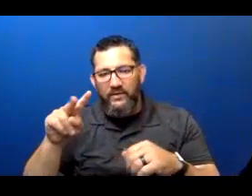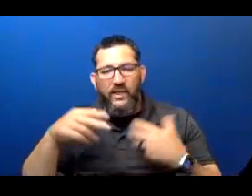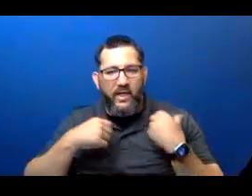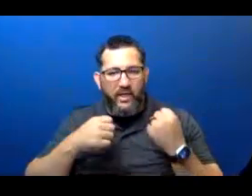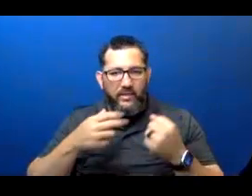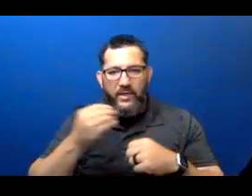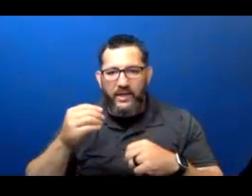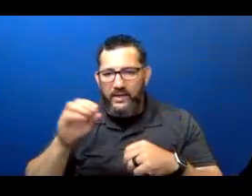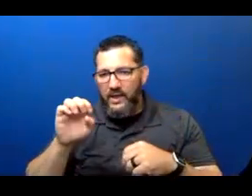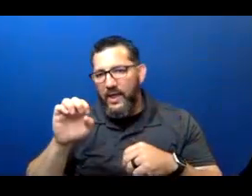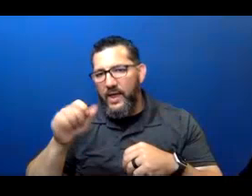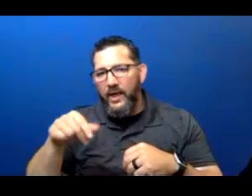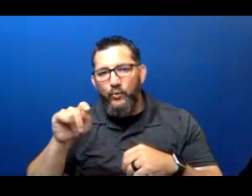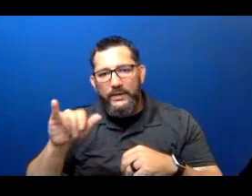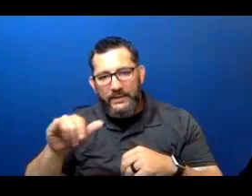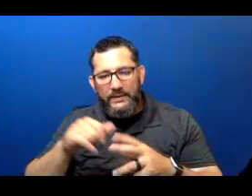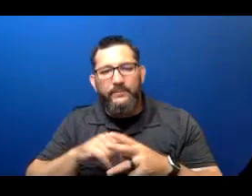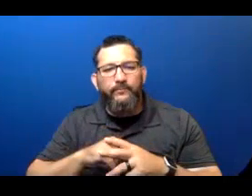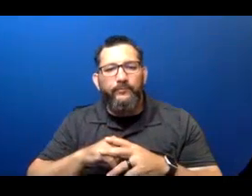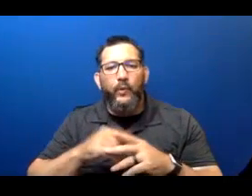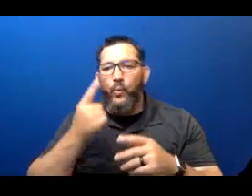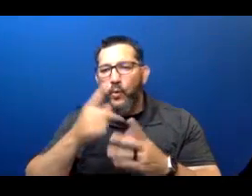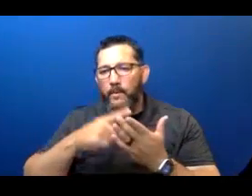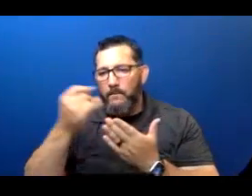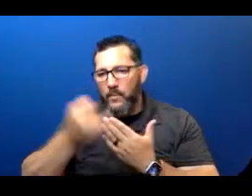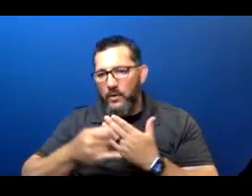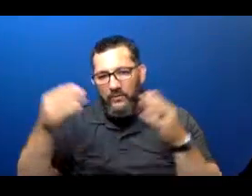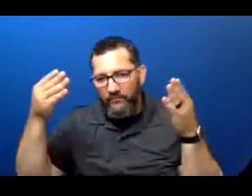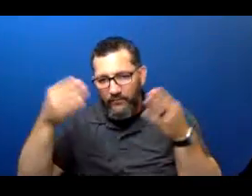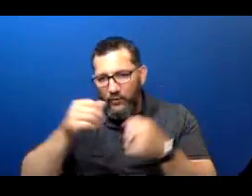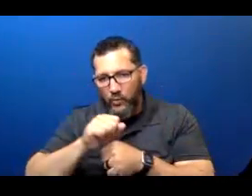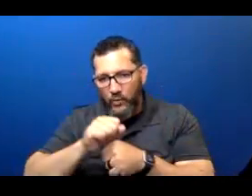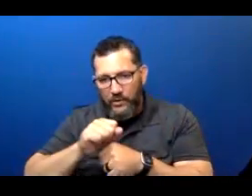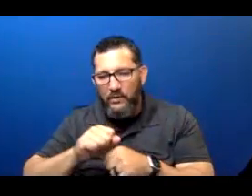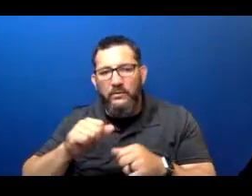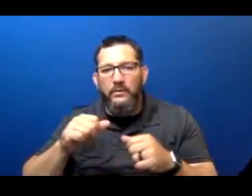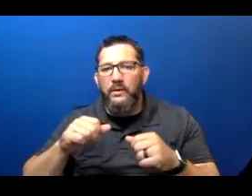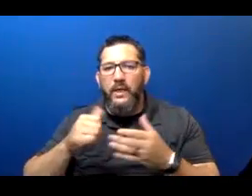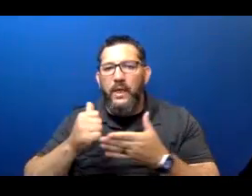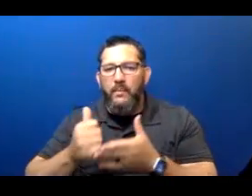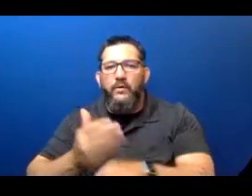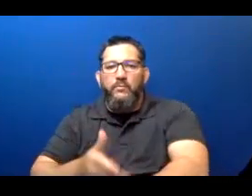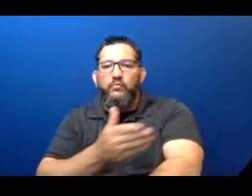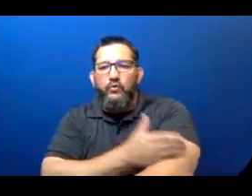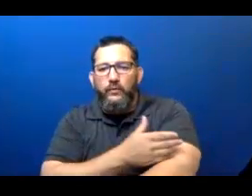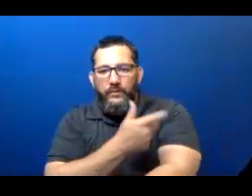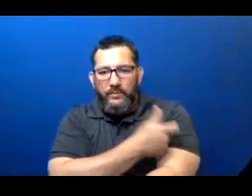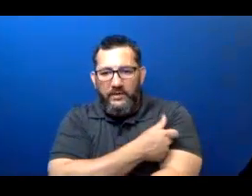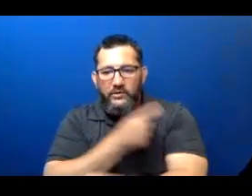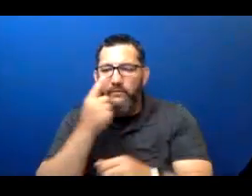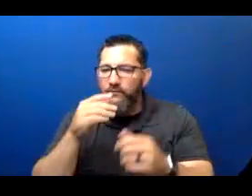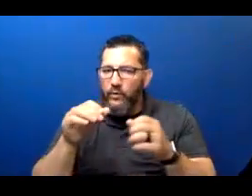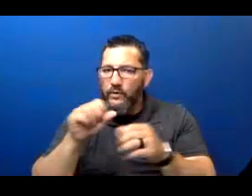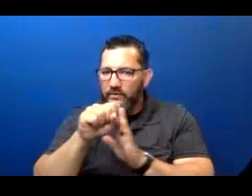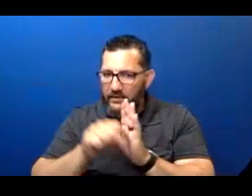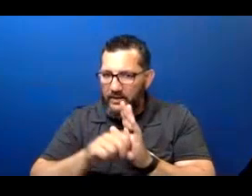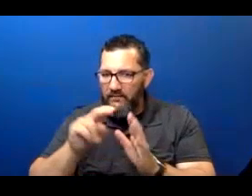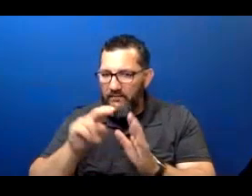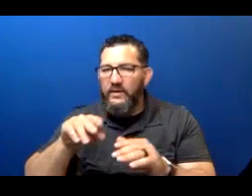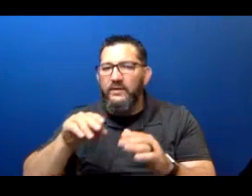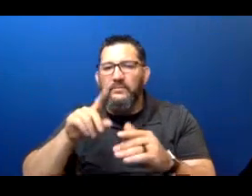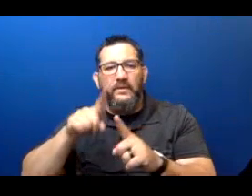on a project that I've been working on that focuses on improving immunization access in Nevada, specifically access to